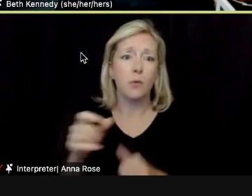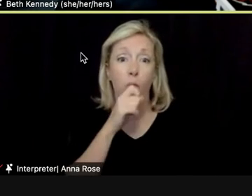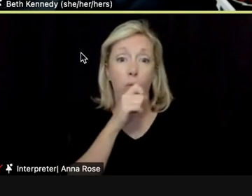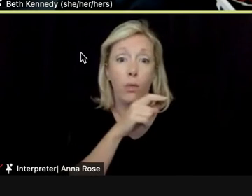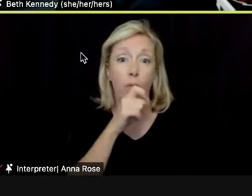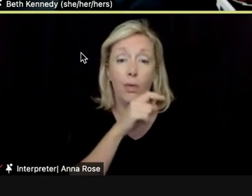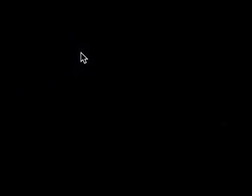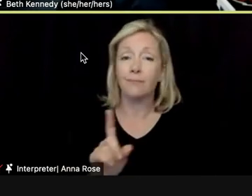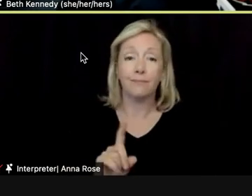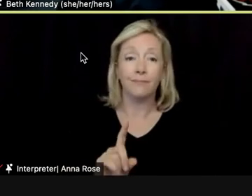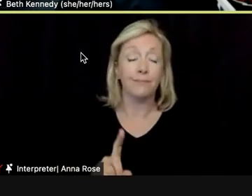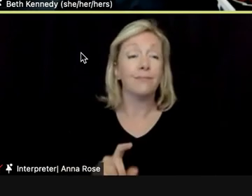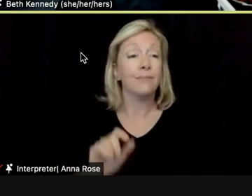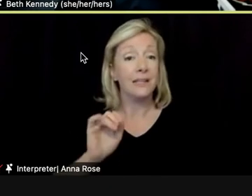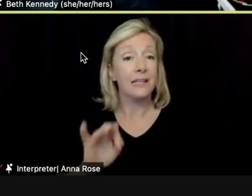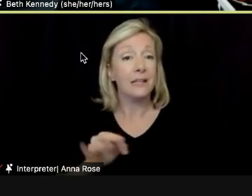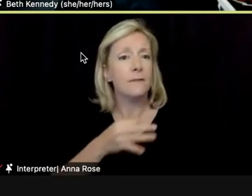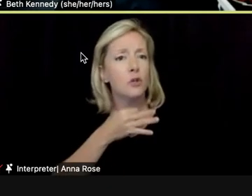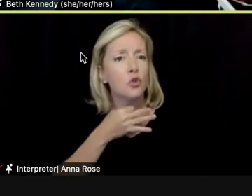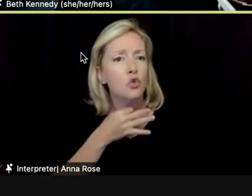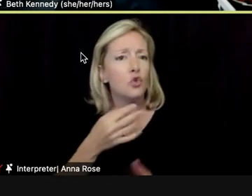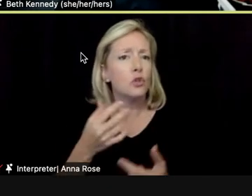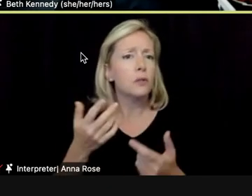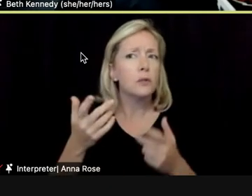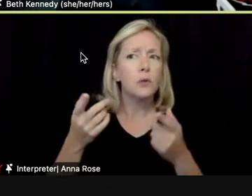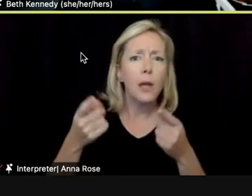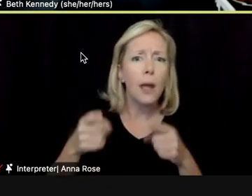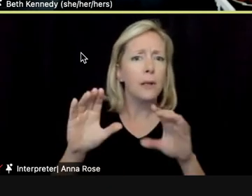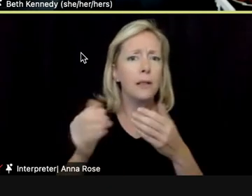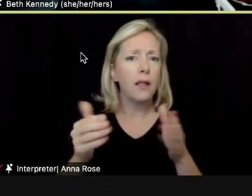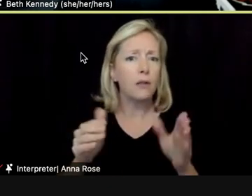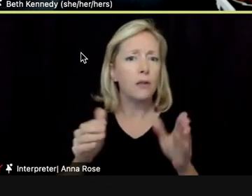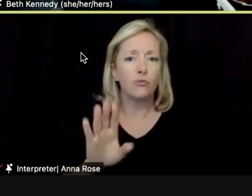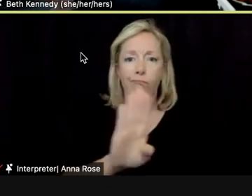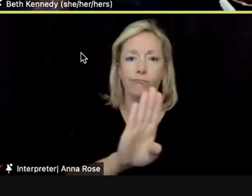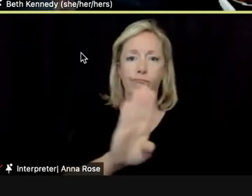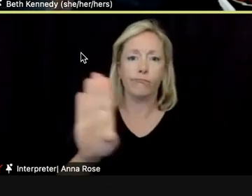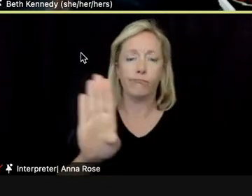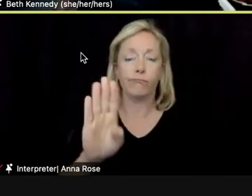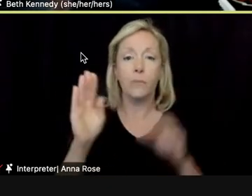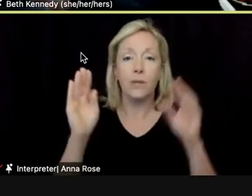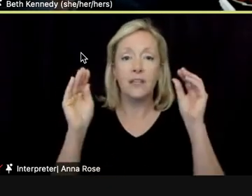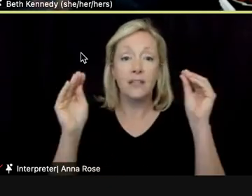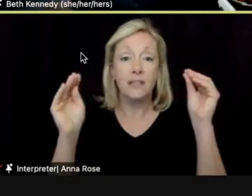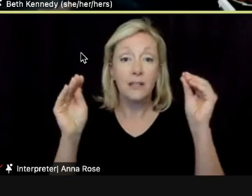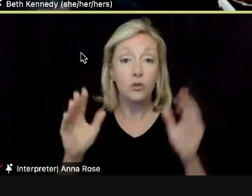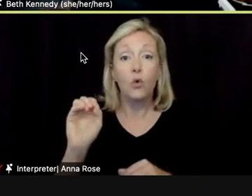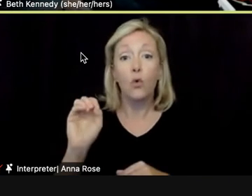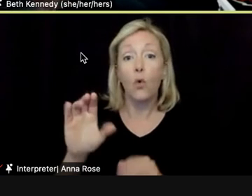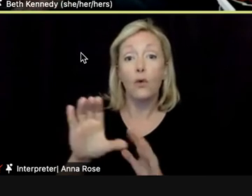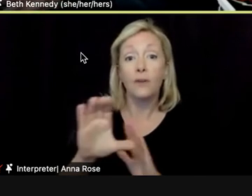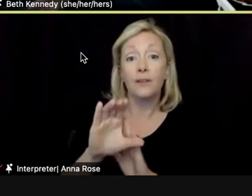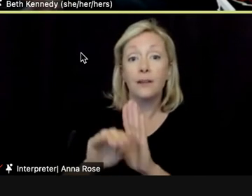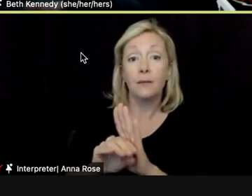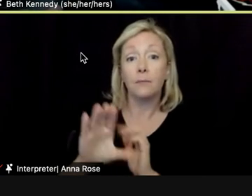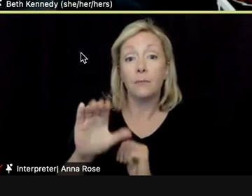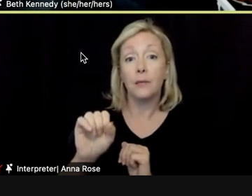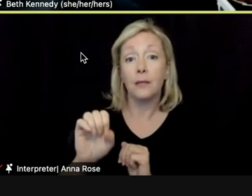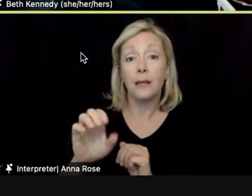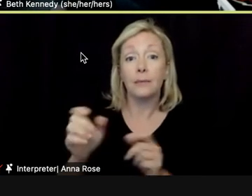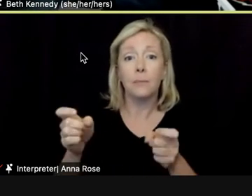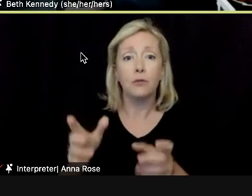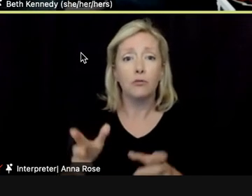case manager really needs to be the point of contact. And that's not to say the intervener and parents can't talk or family members